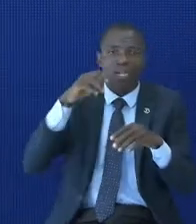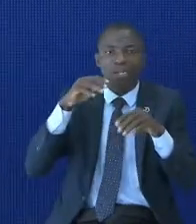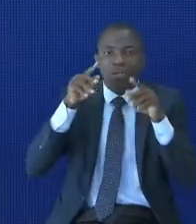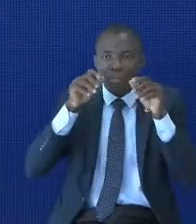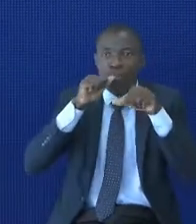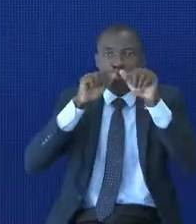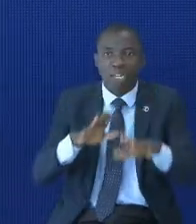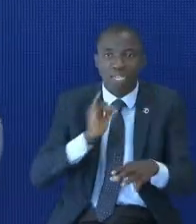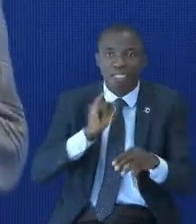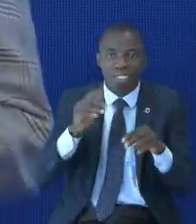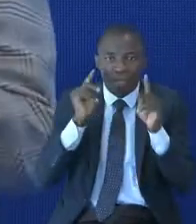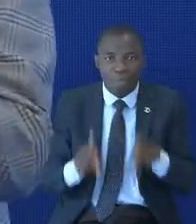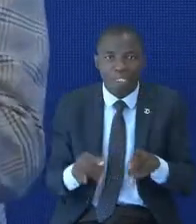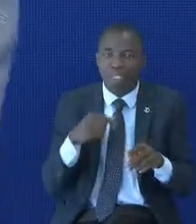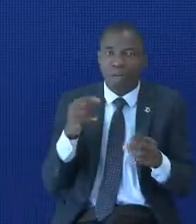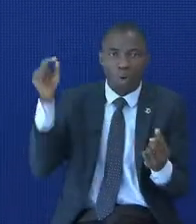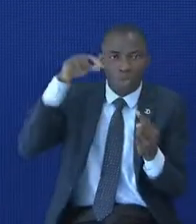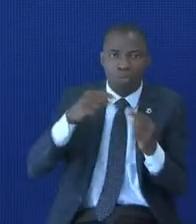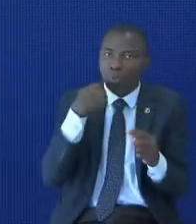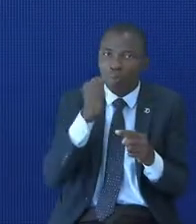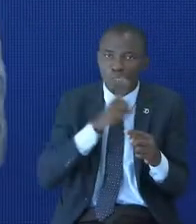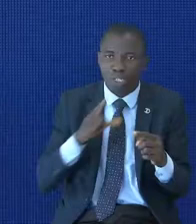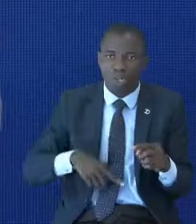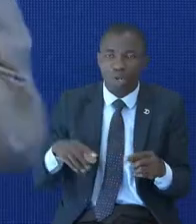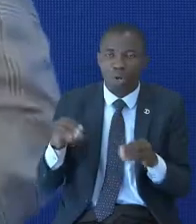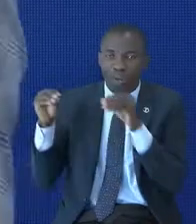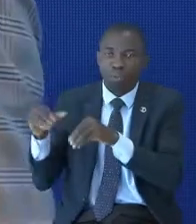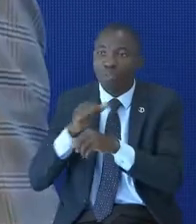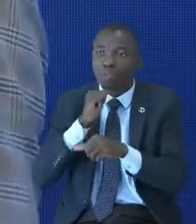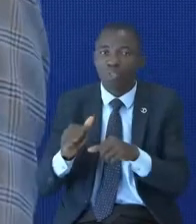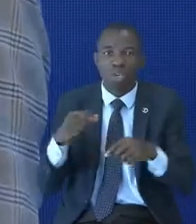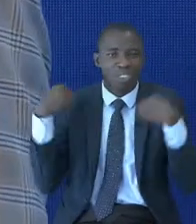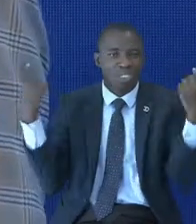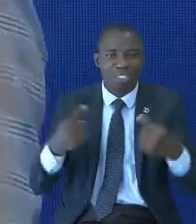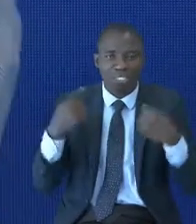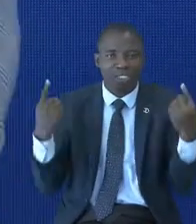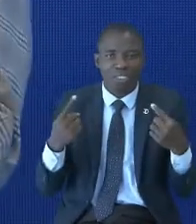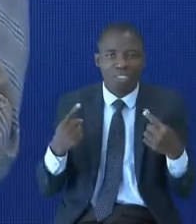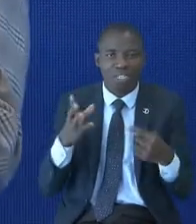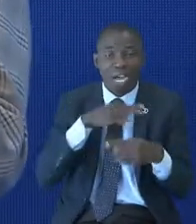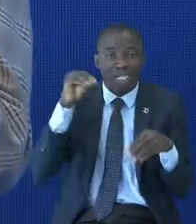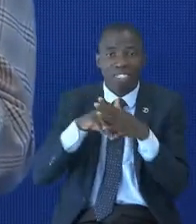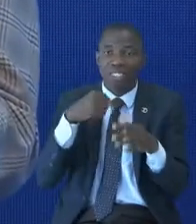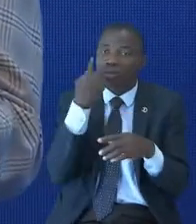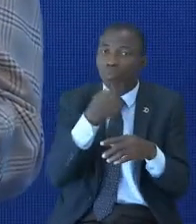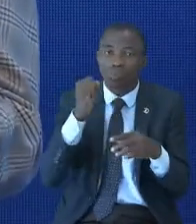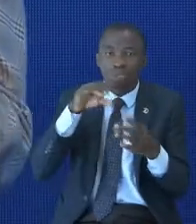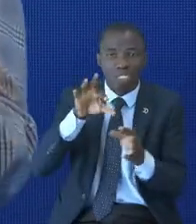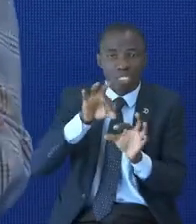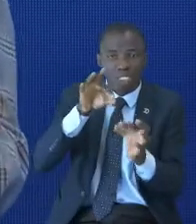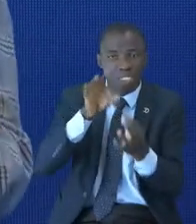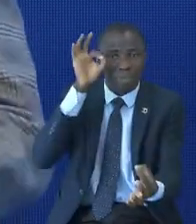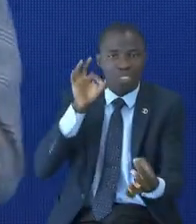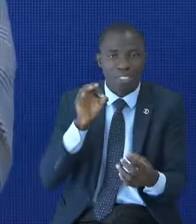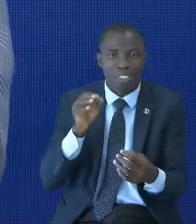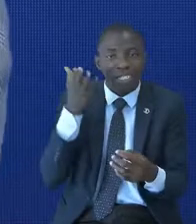individual unto whom the Lord imputeth not iniquity, and in whose